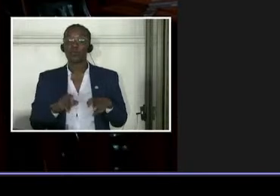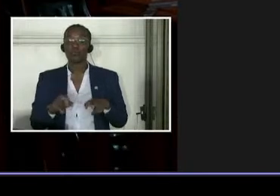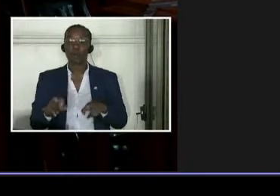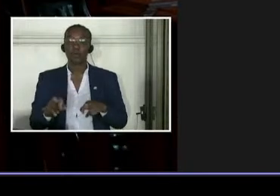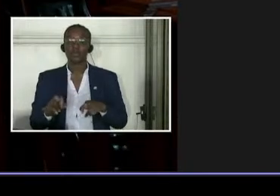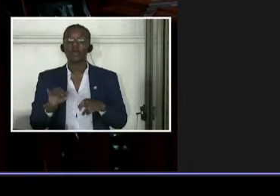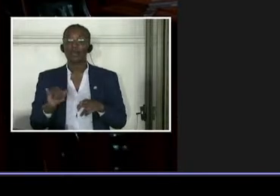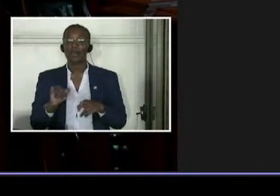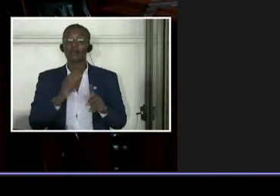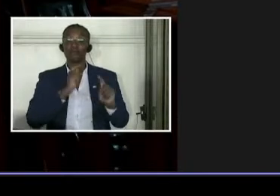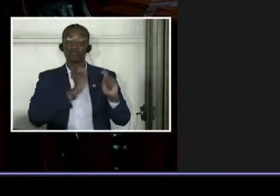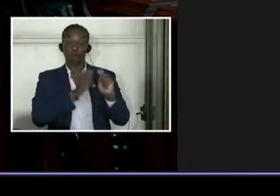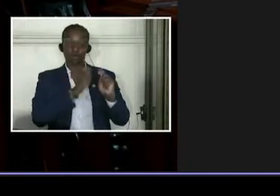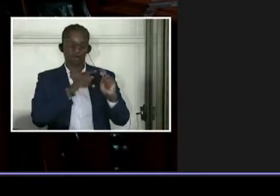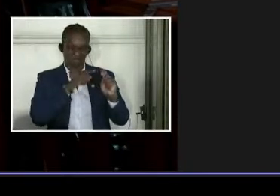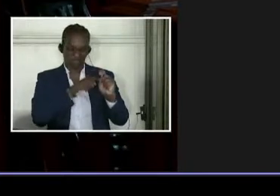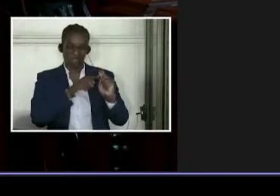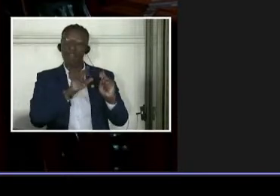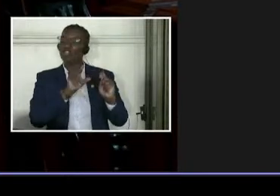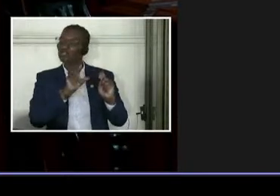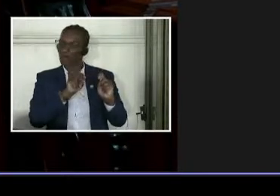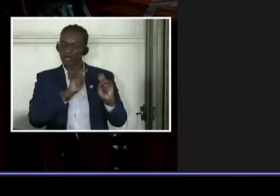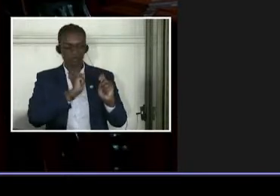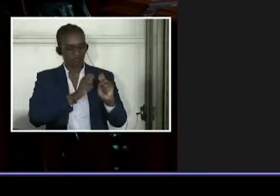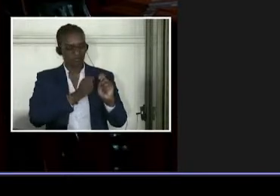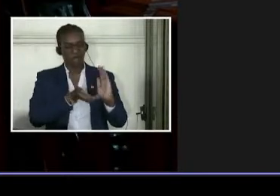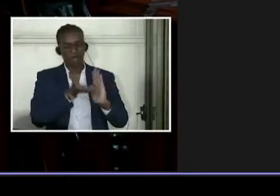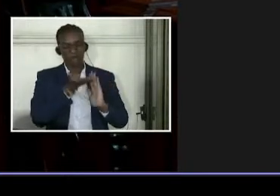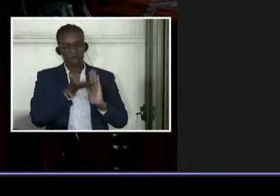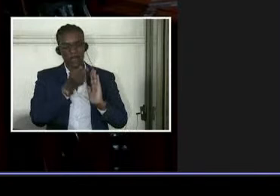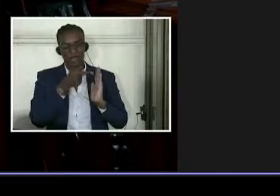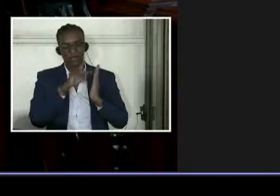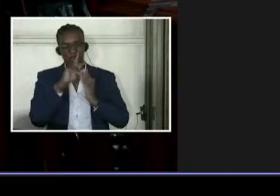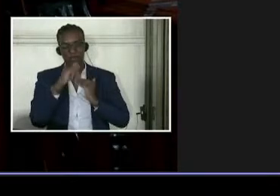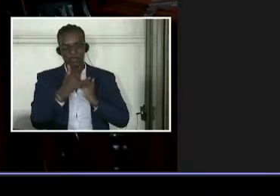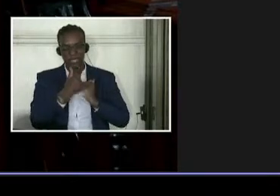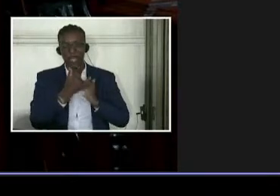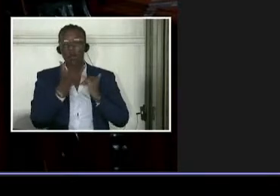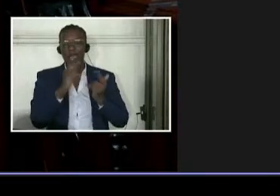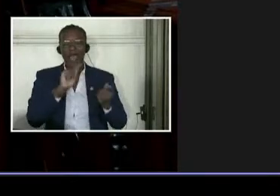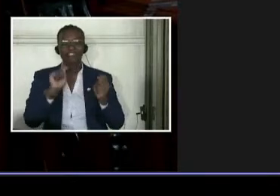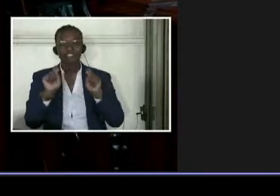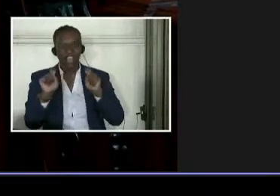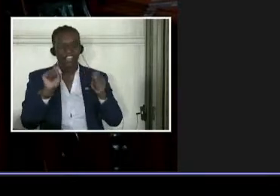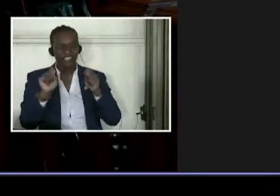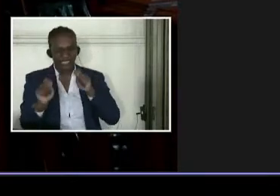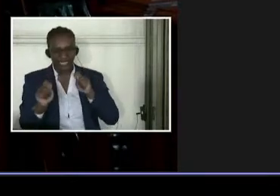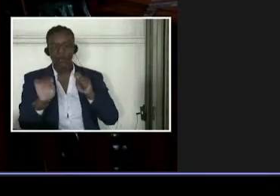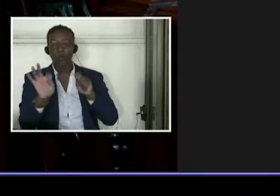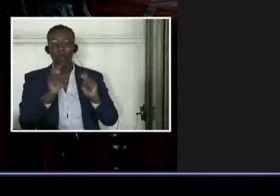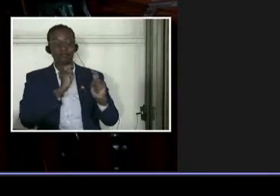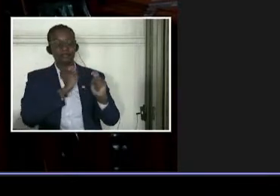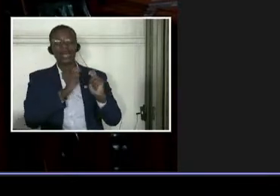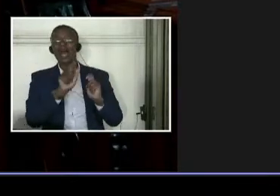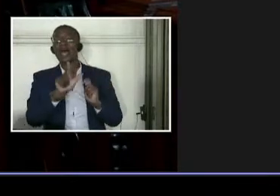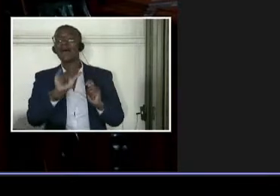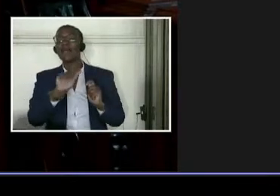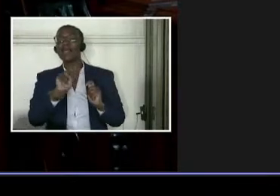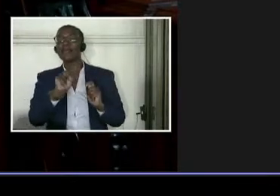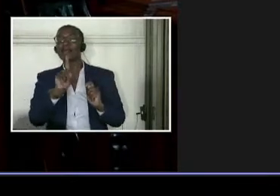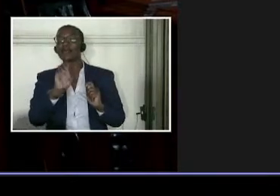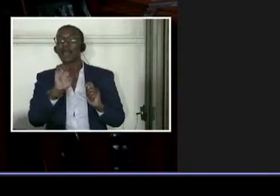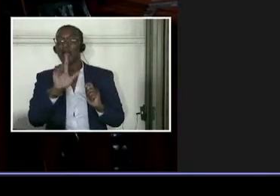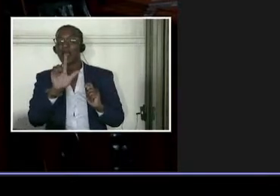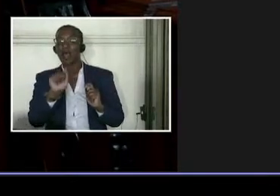settlement upgrade. It's not an informal settlement upgrading project. This is where we are eradicating Olindela in Isipingo, because we